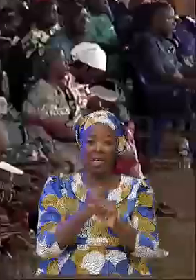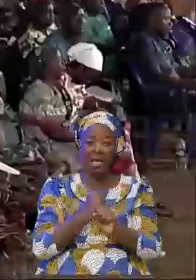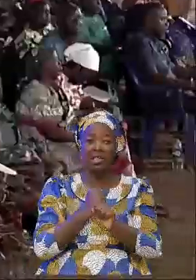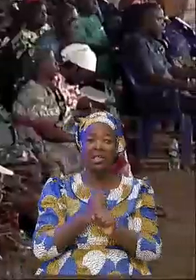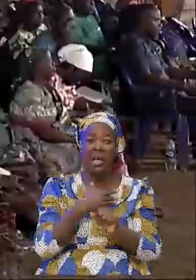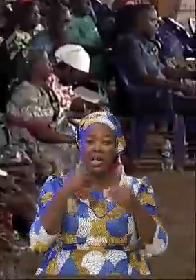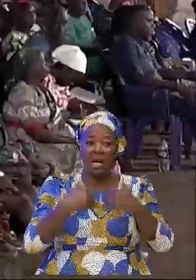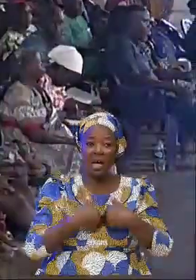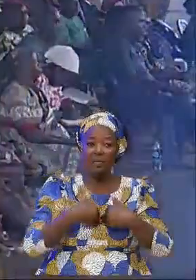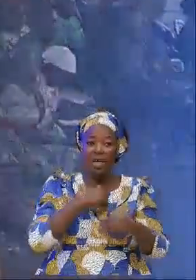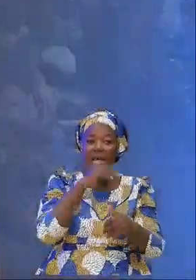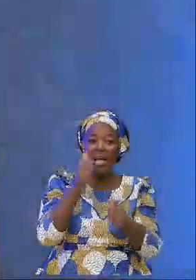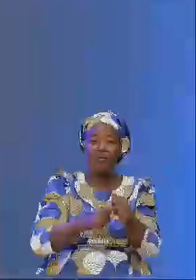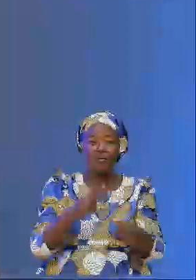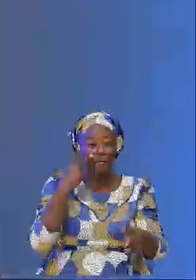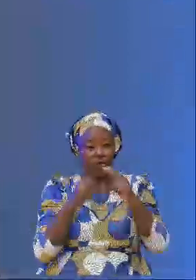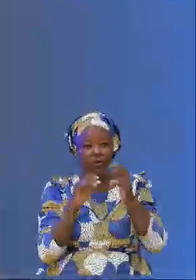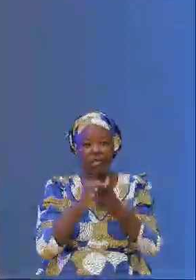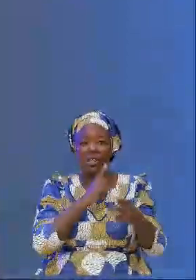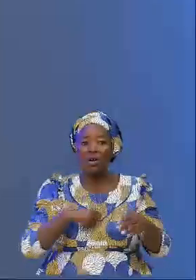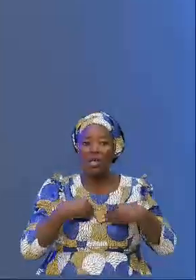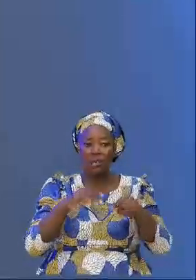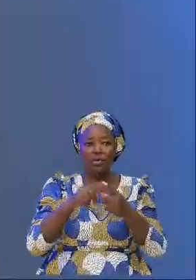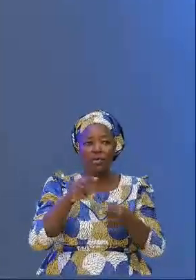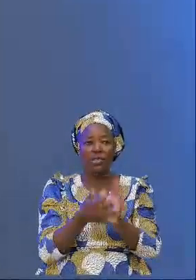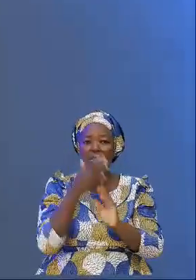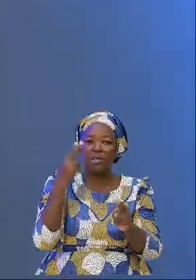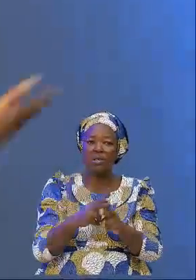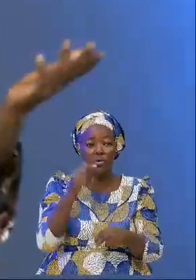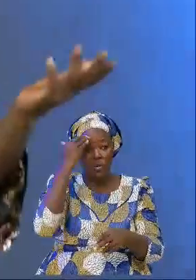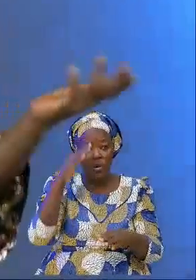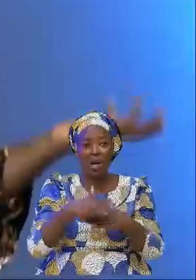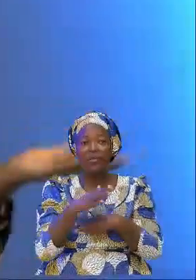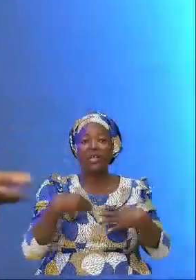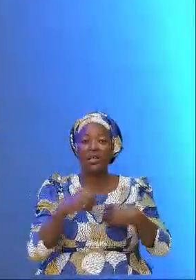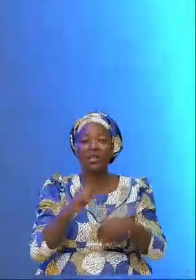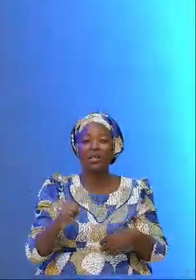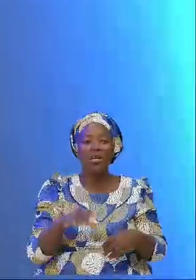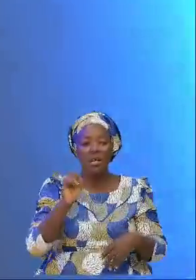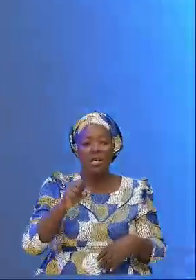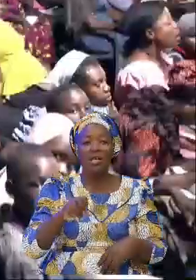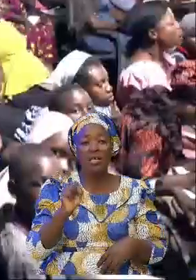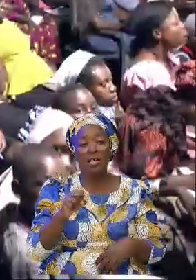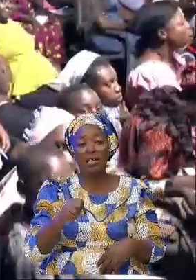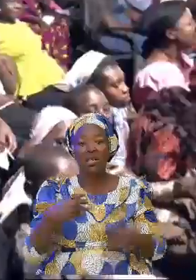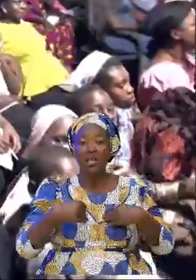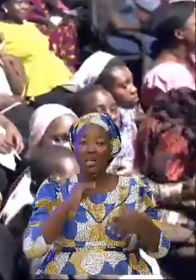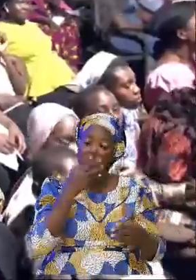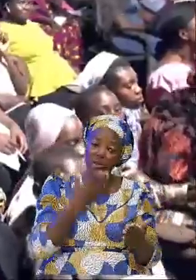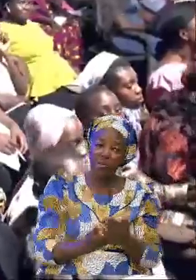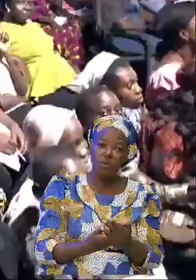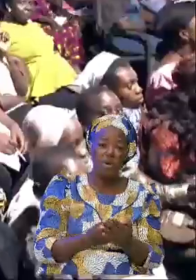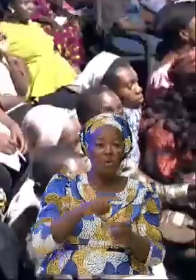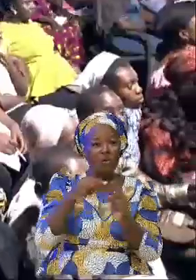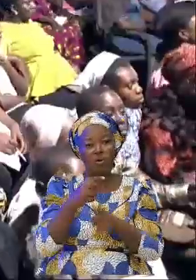achieve every vision the Lord has given you. You know, after healing, yes, healing